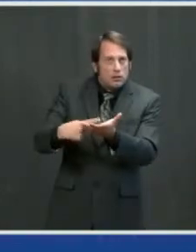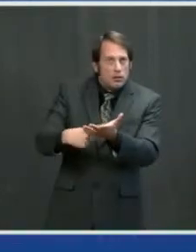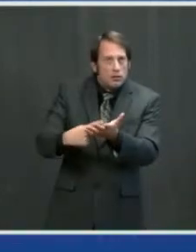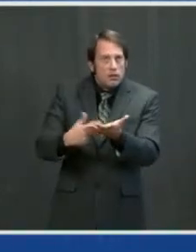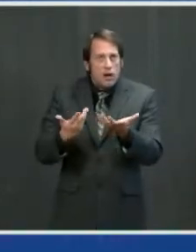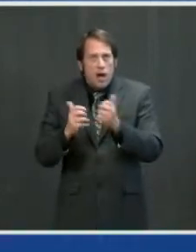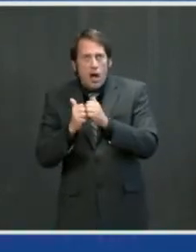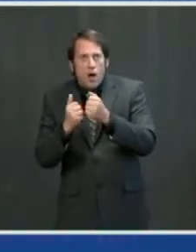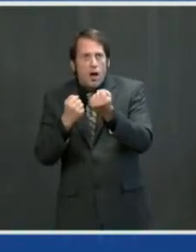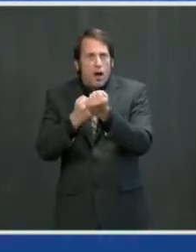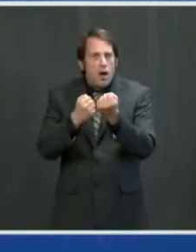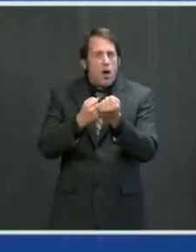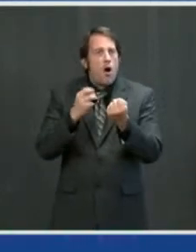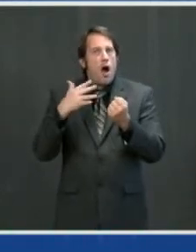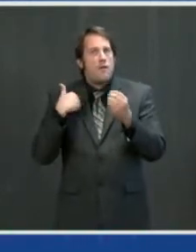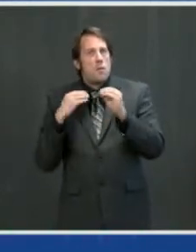please?